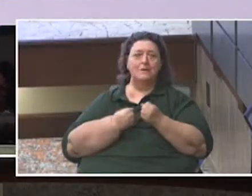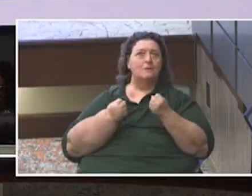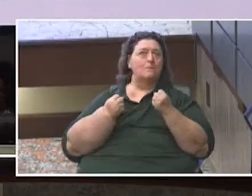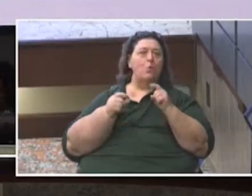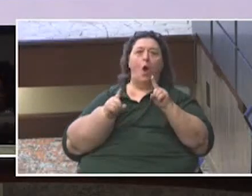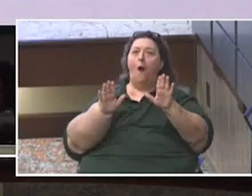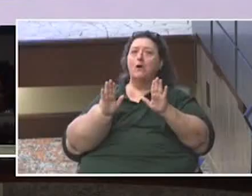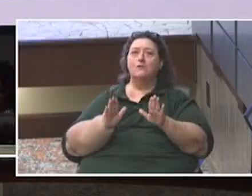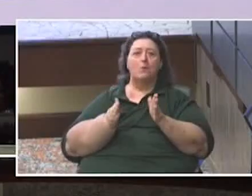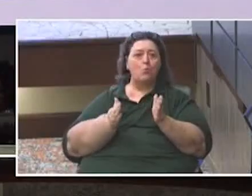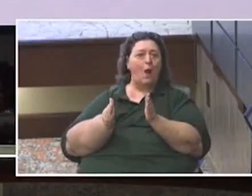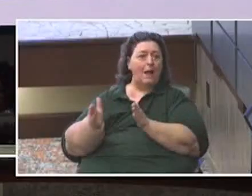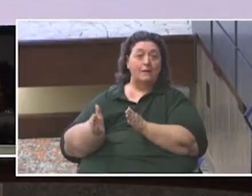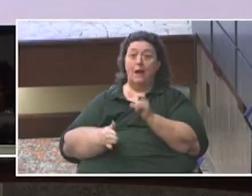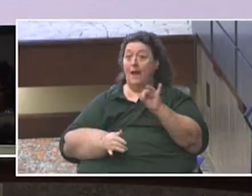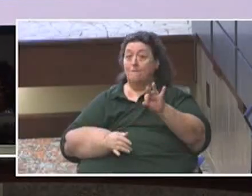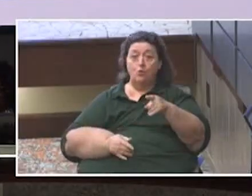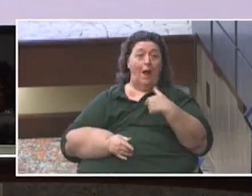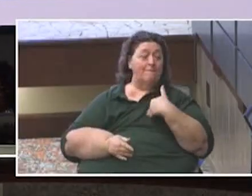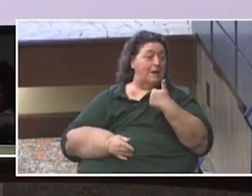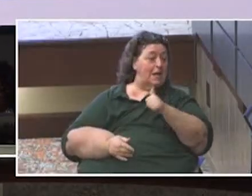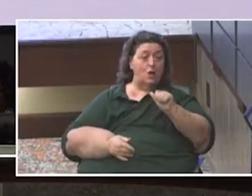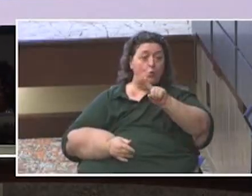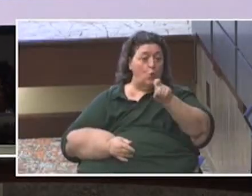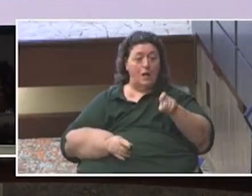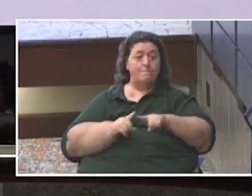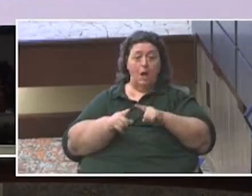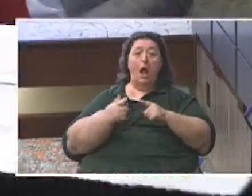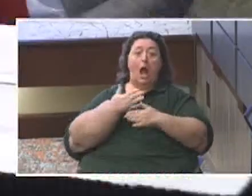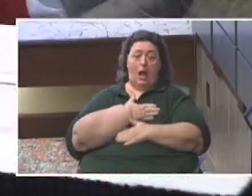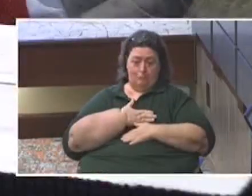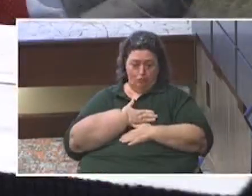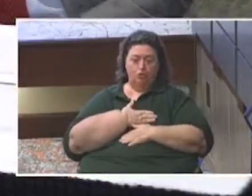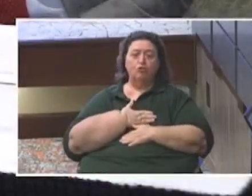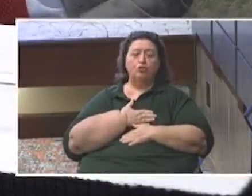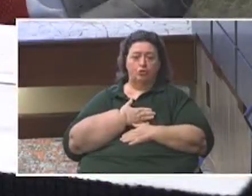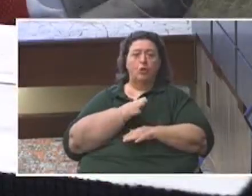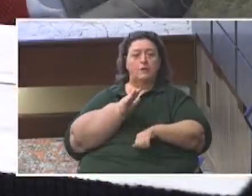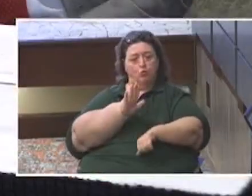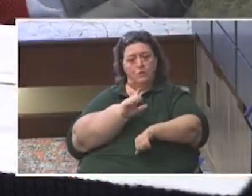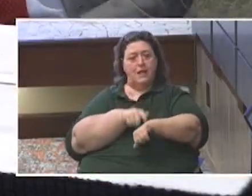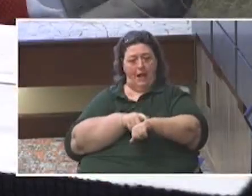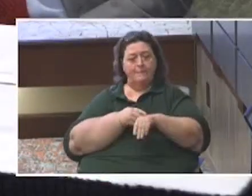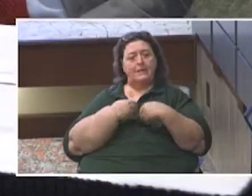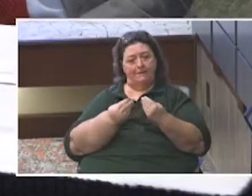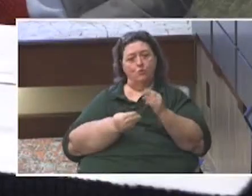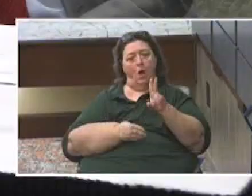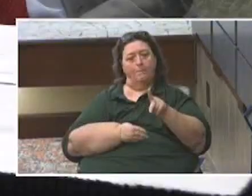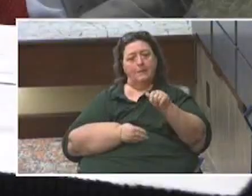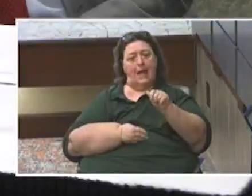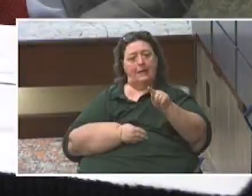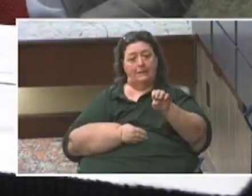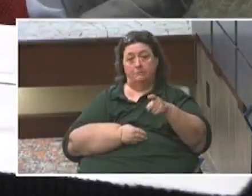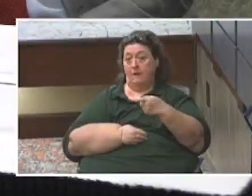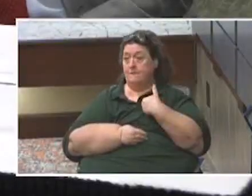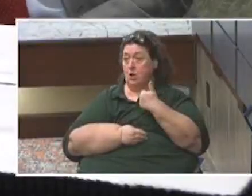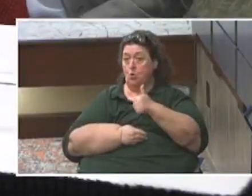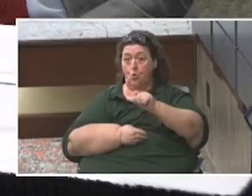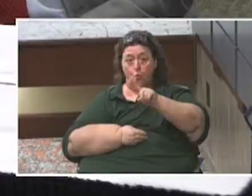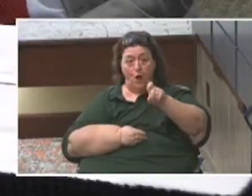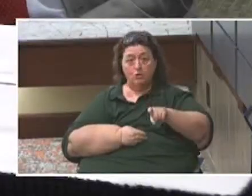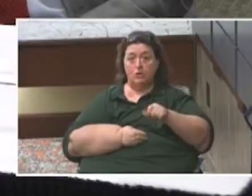So with that, any questions? But appreciate the time to give an update on Alice Martinez Rodriguez Park. Any questions or comments?